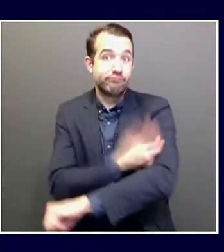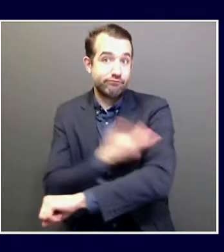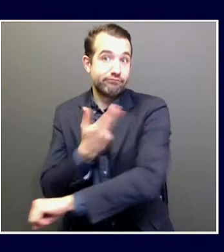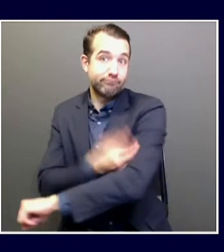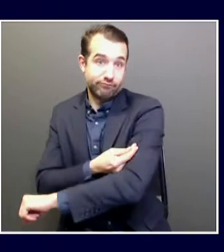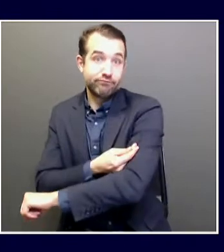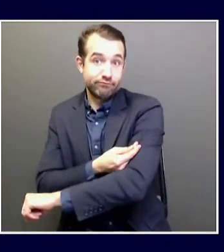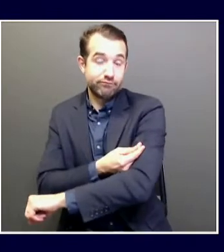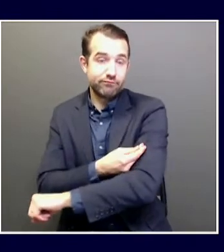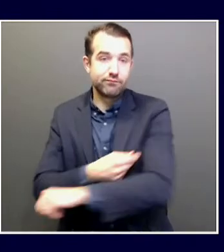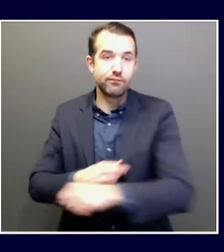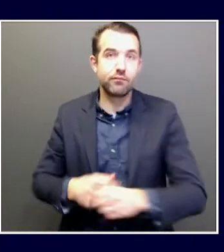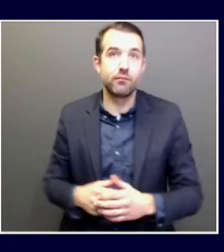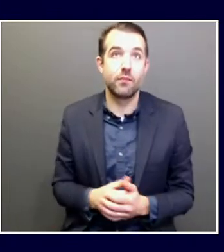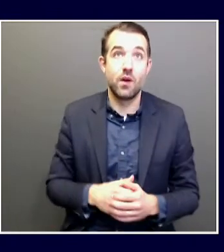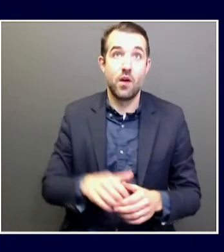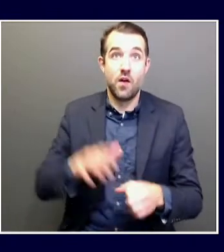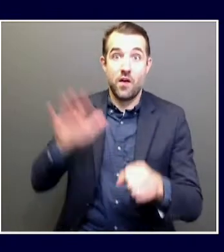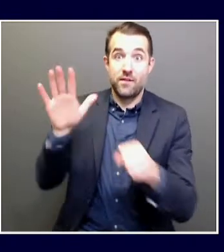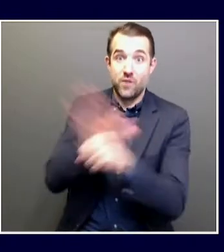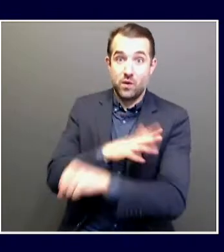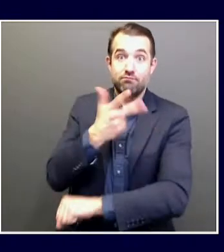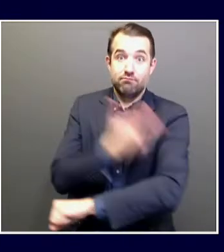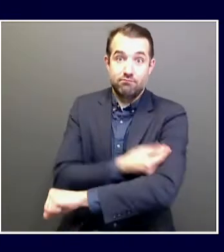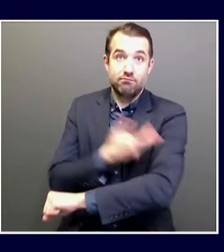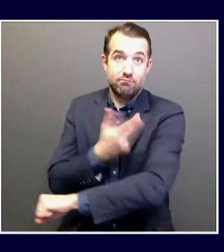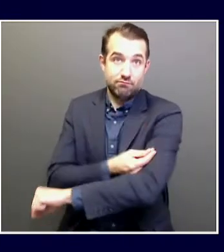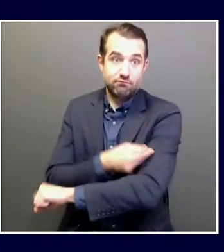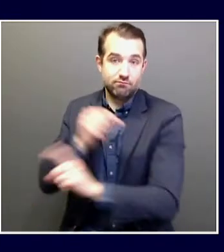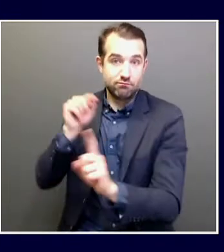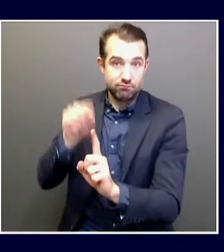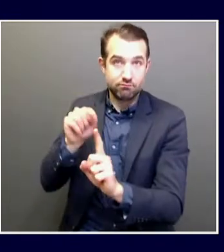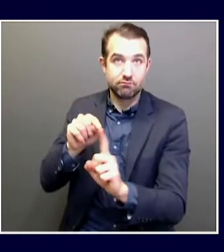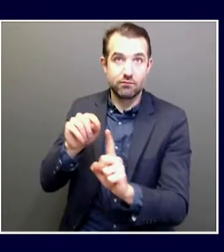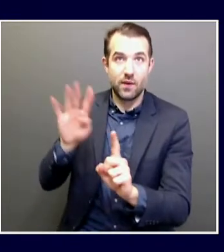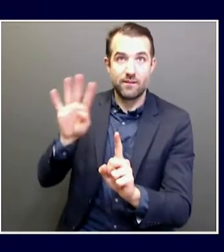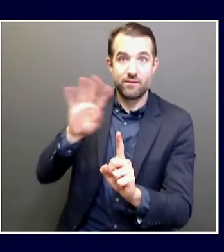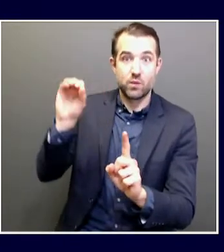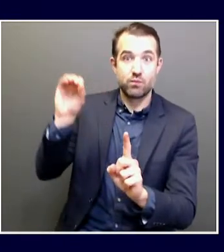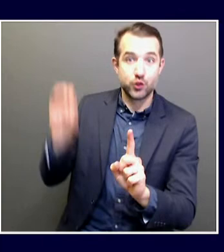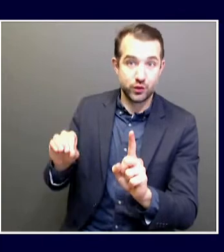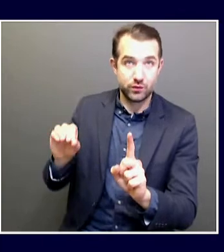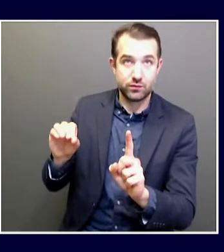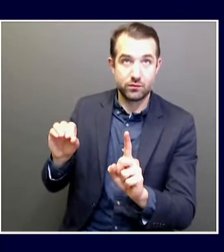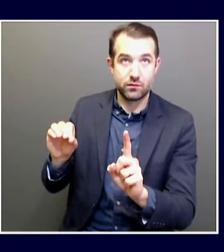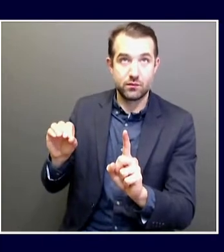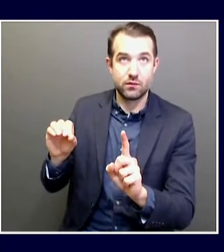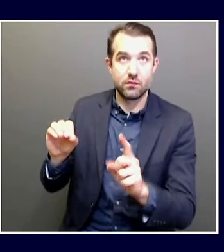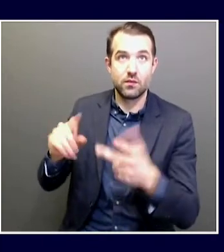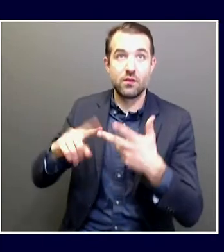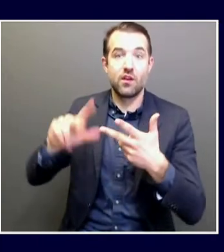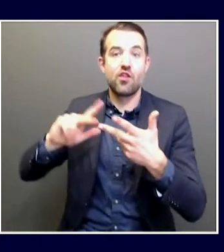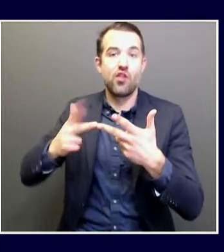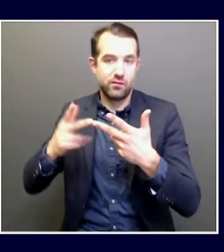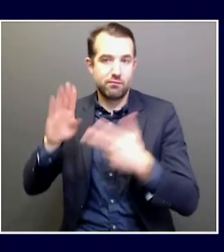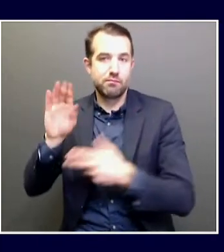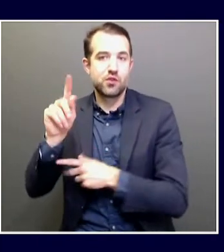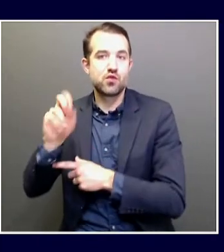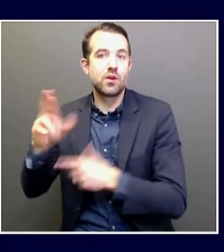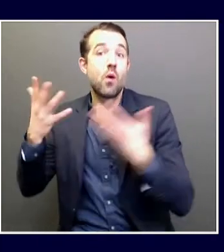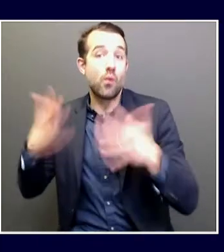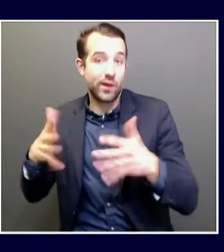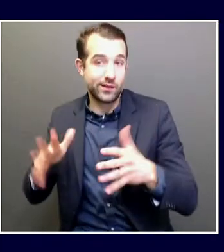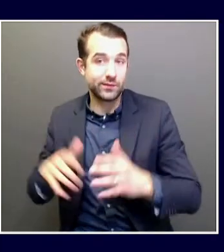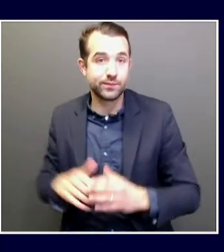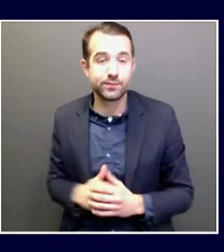those fully vaccinated folks, 40% have gotten a booster shot of some sort. That's strong work